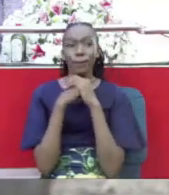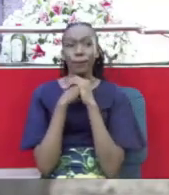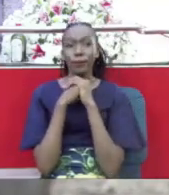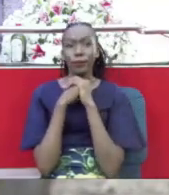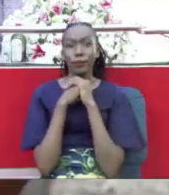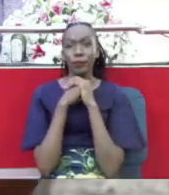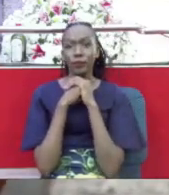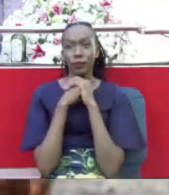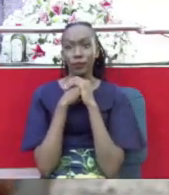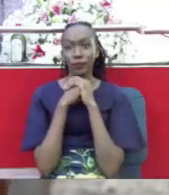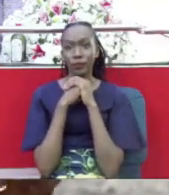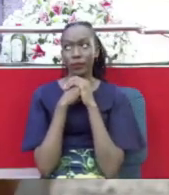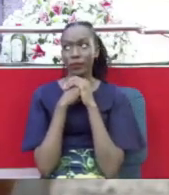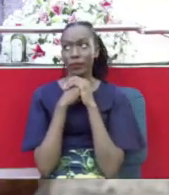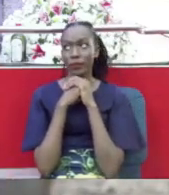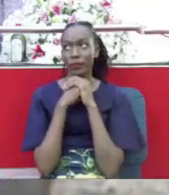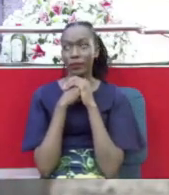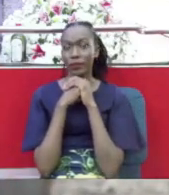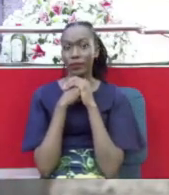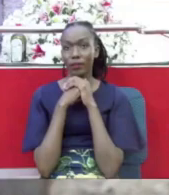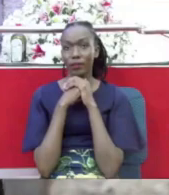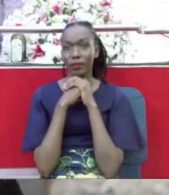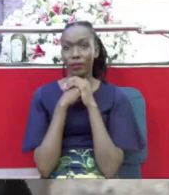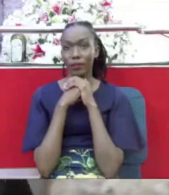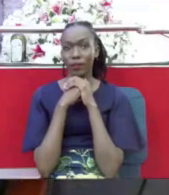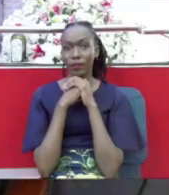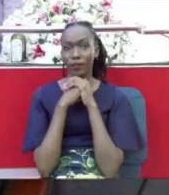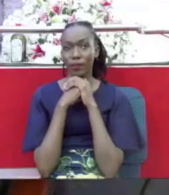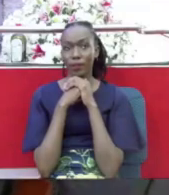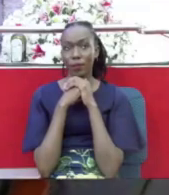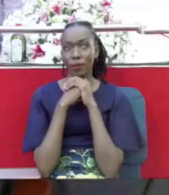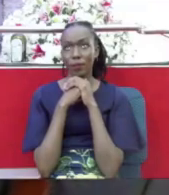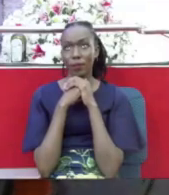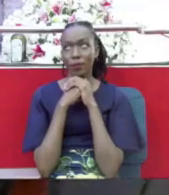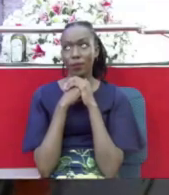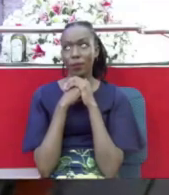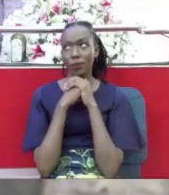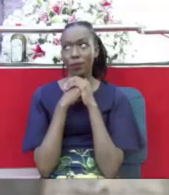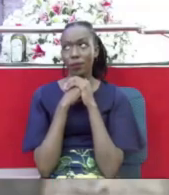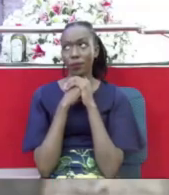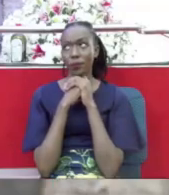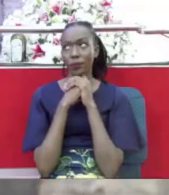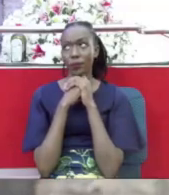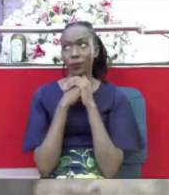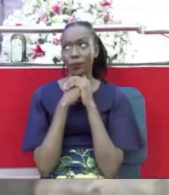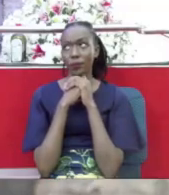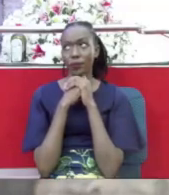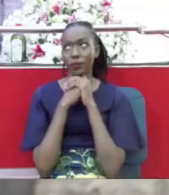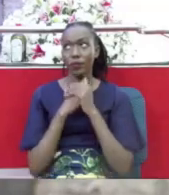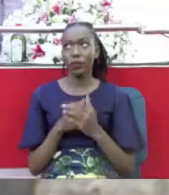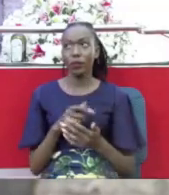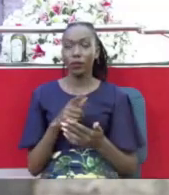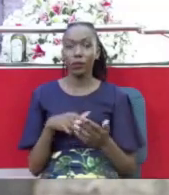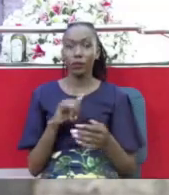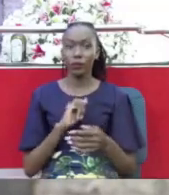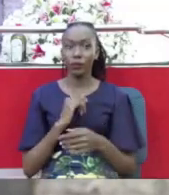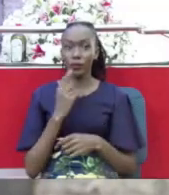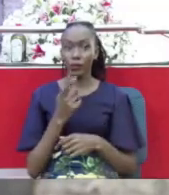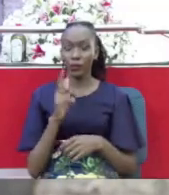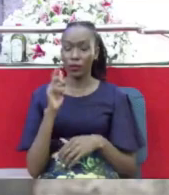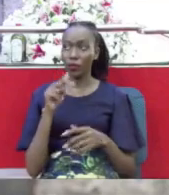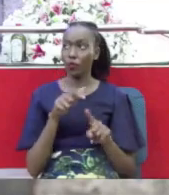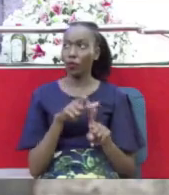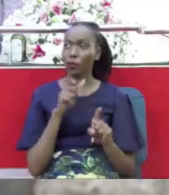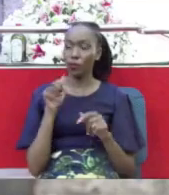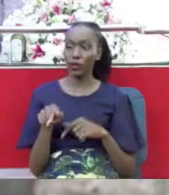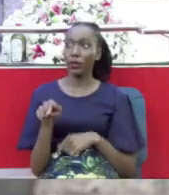Bishop, today allow me to stretch our thinking, yeah? Niruhusu nipanue mawazo yetu. What I say here, earlier